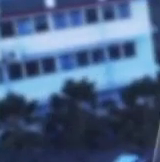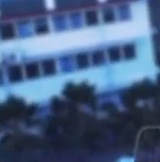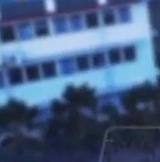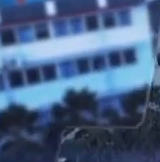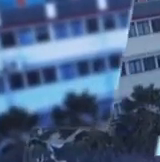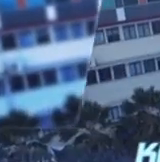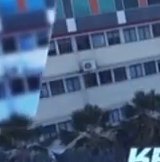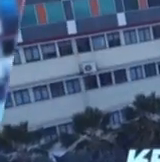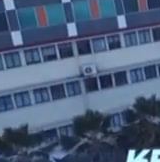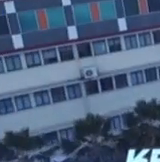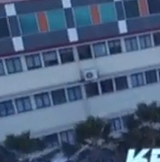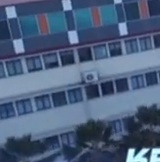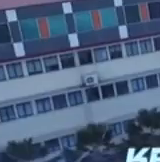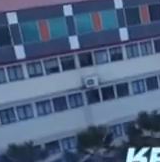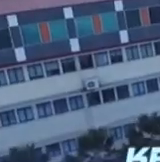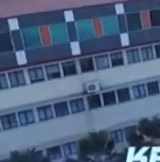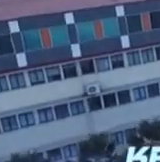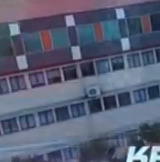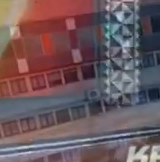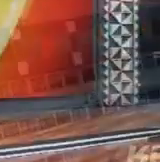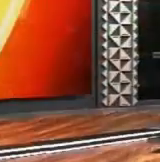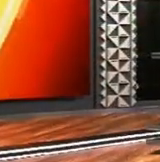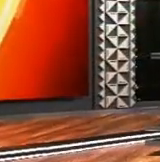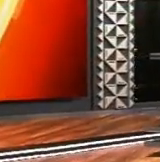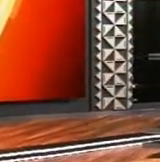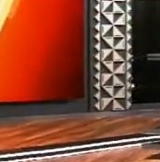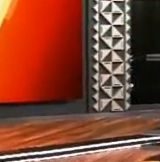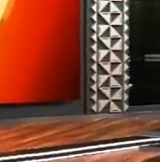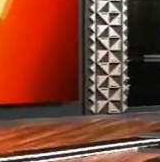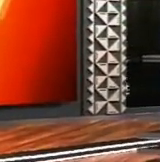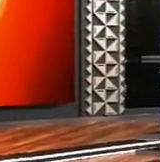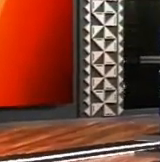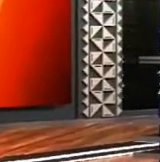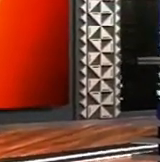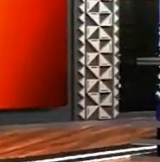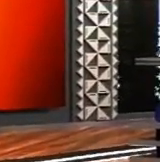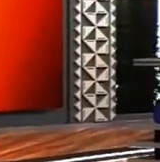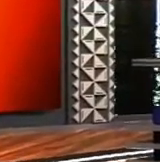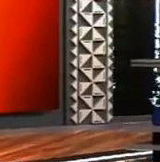From the studios of FBC Suva, Jackie Spate.